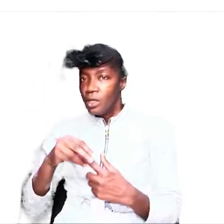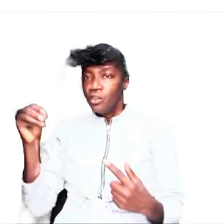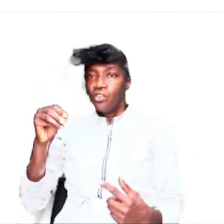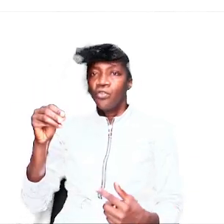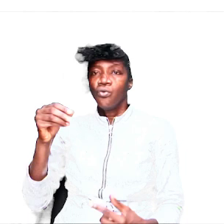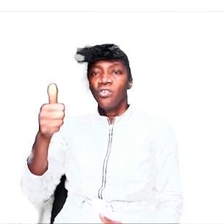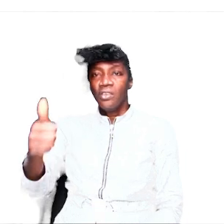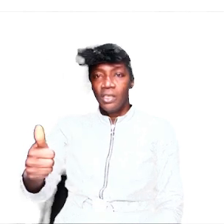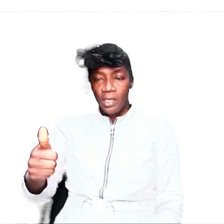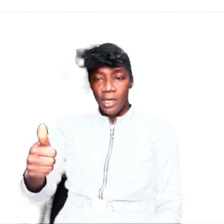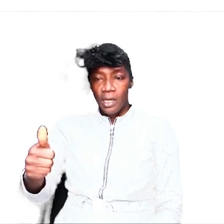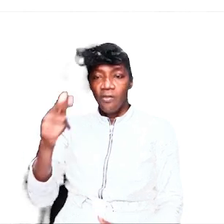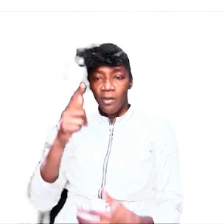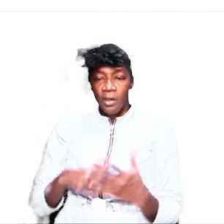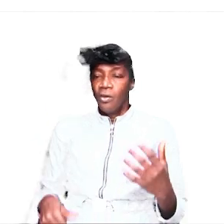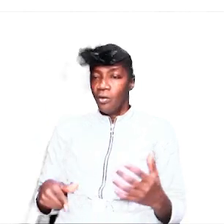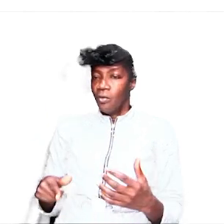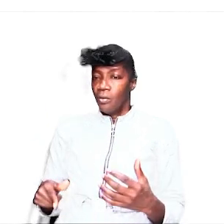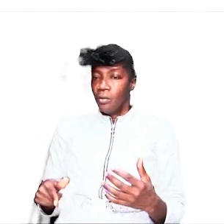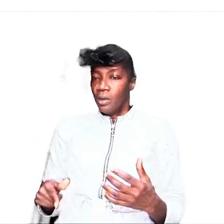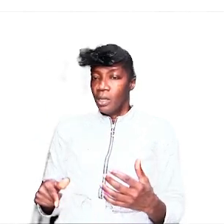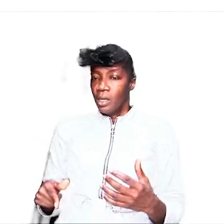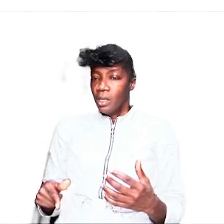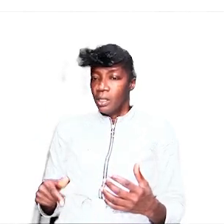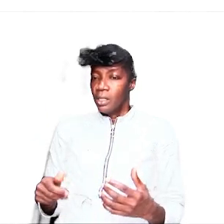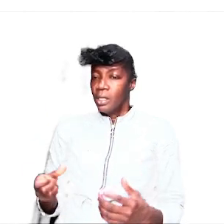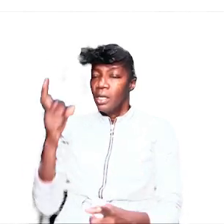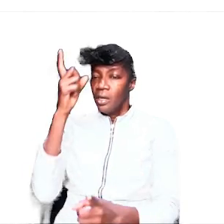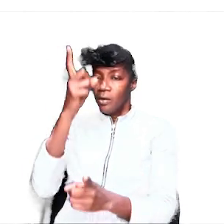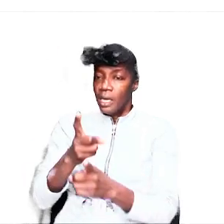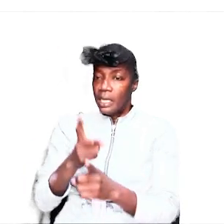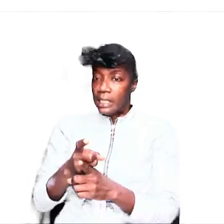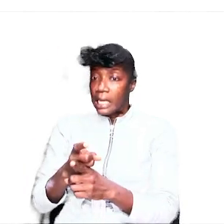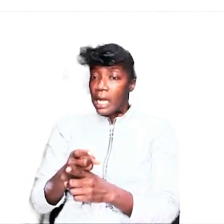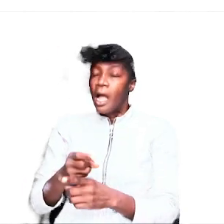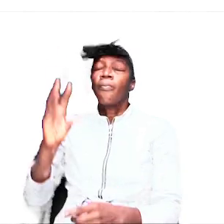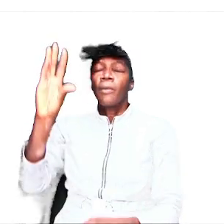what is right. Let us know among ourselves what is good.